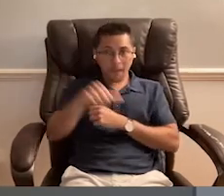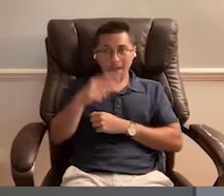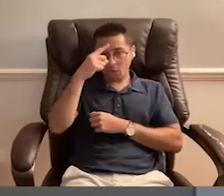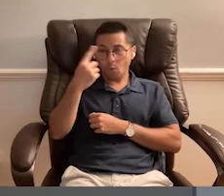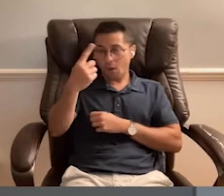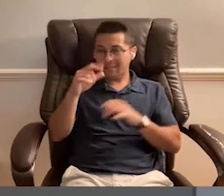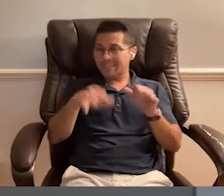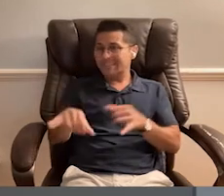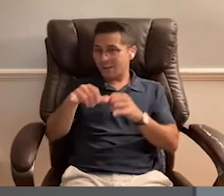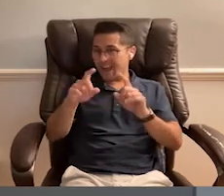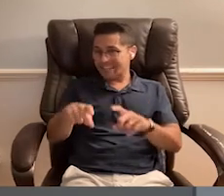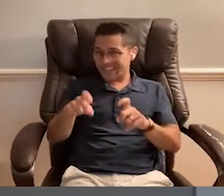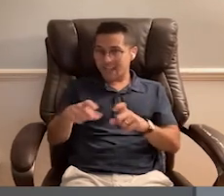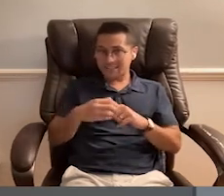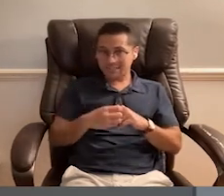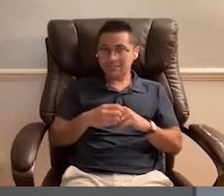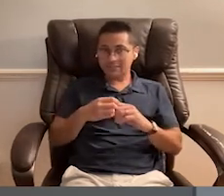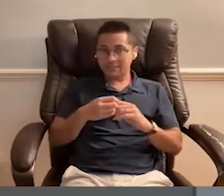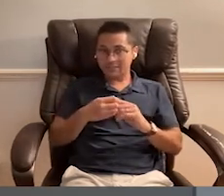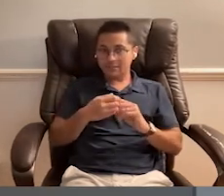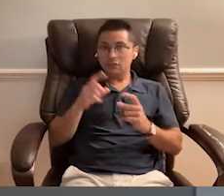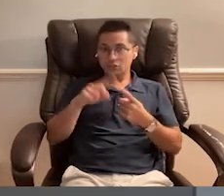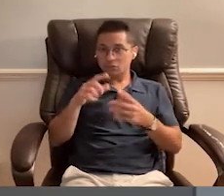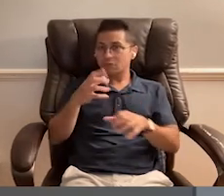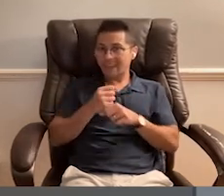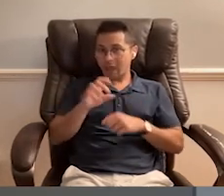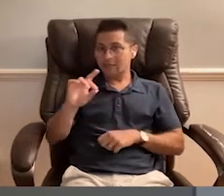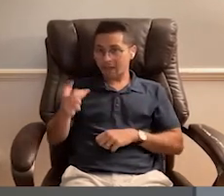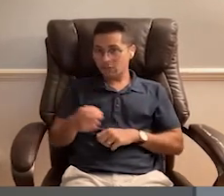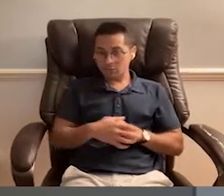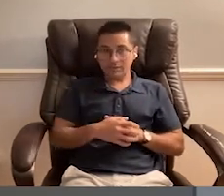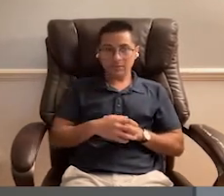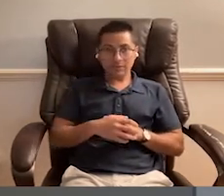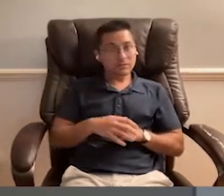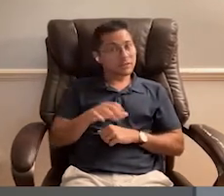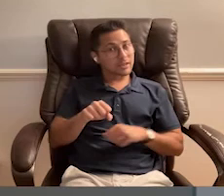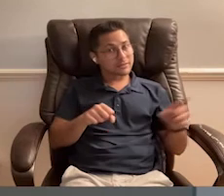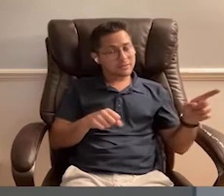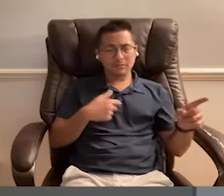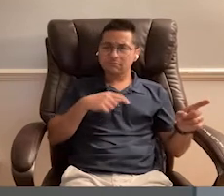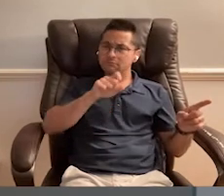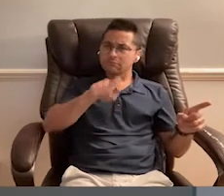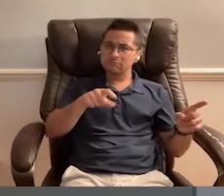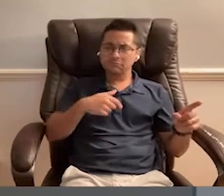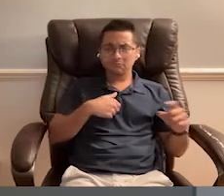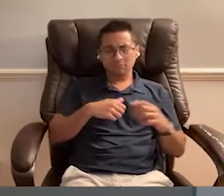we need, the agency will pay for one of those standardized tests to obtain a